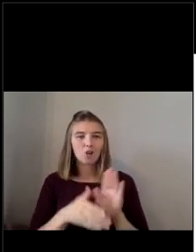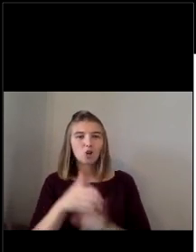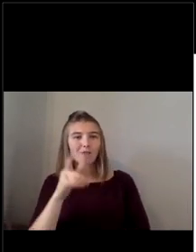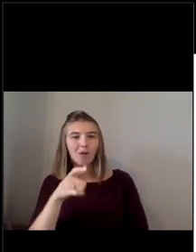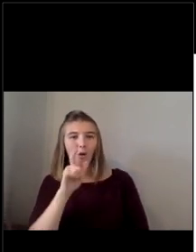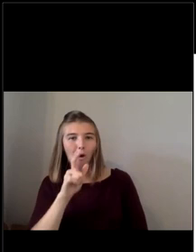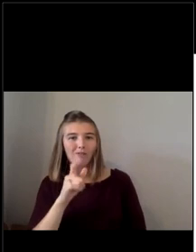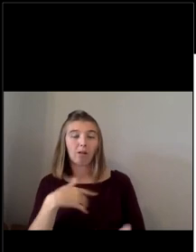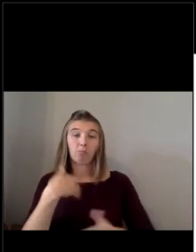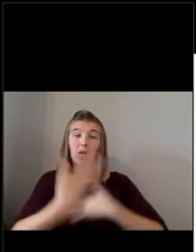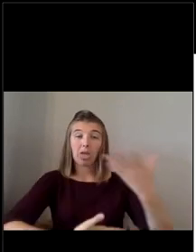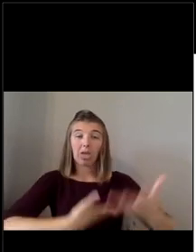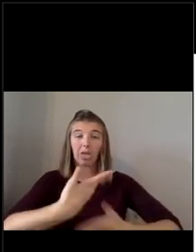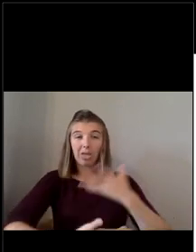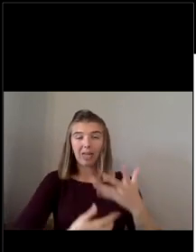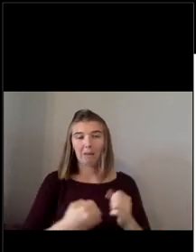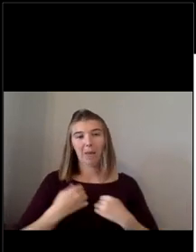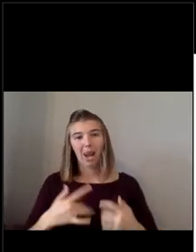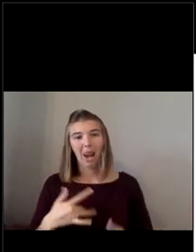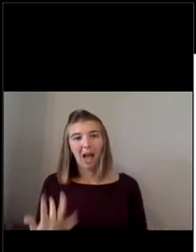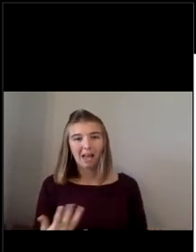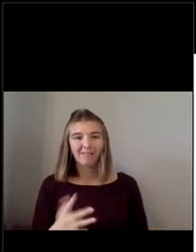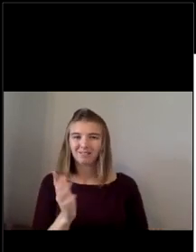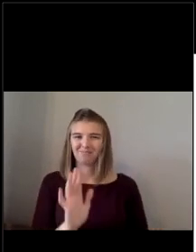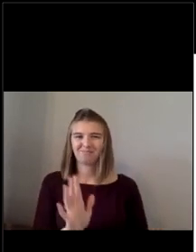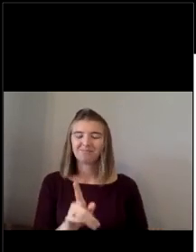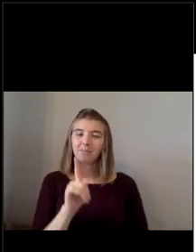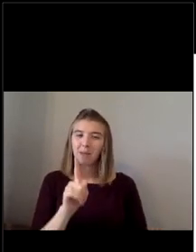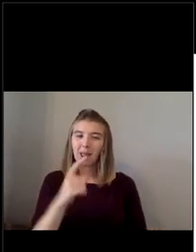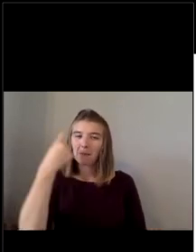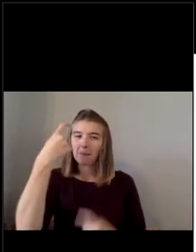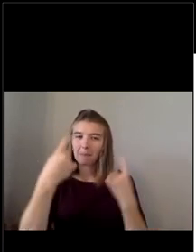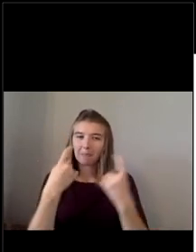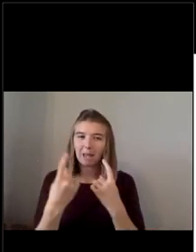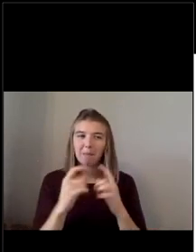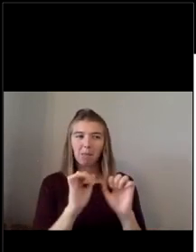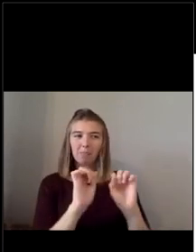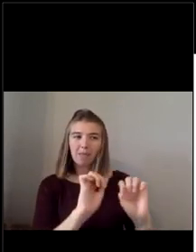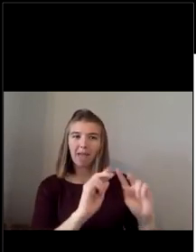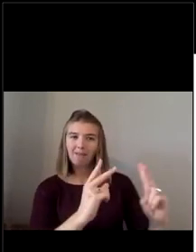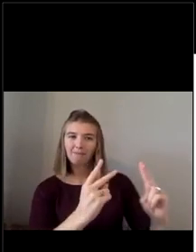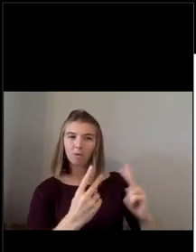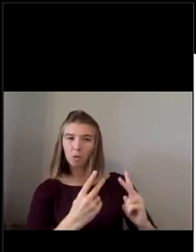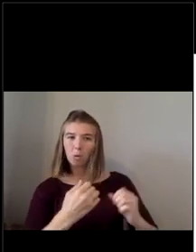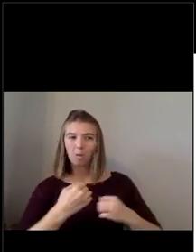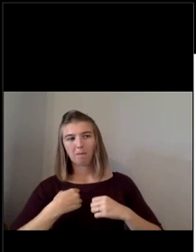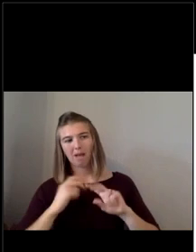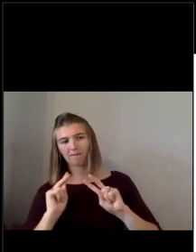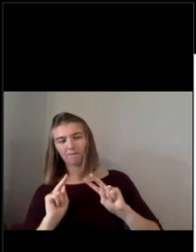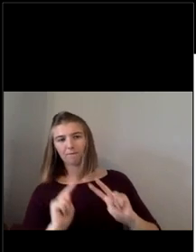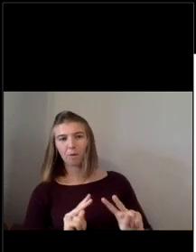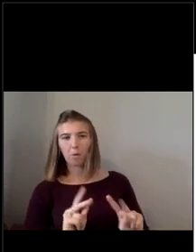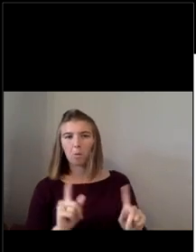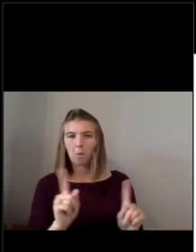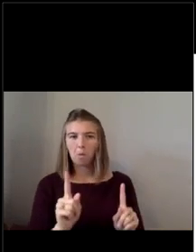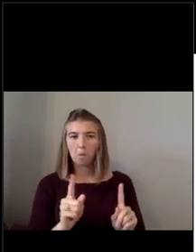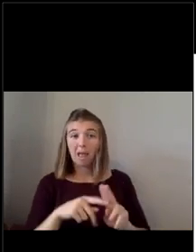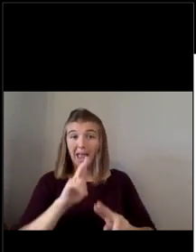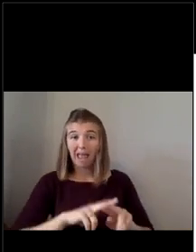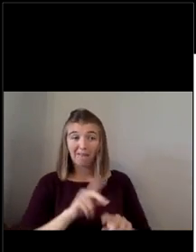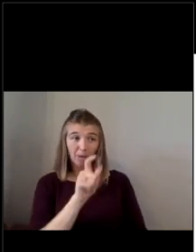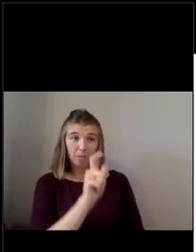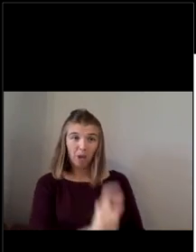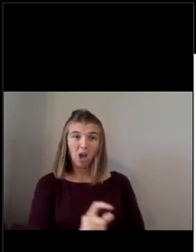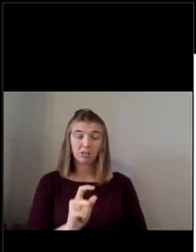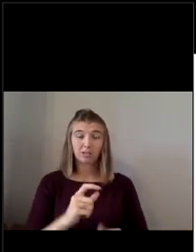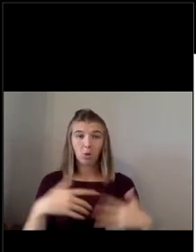think about how you perceive those around you, your peers, your supervisors, those academic superstars we idolize, your colleagues,